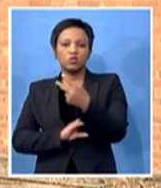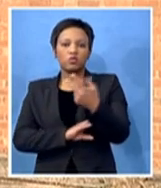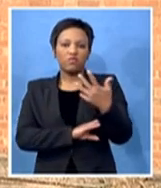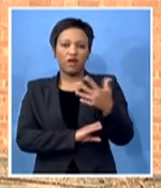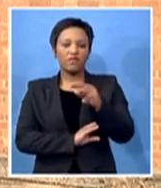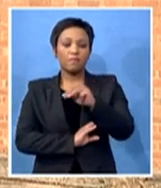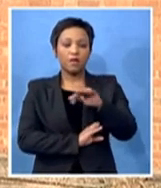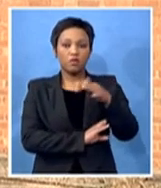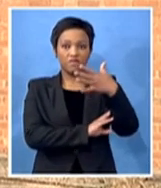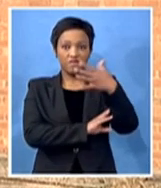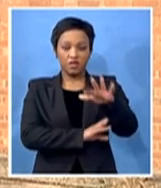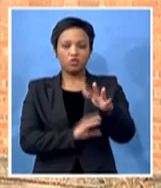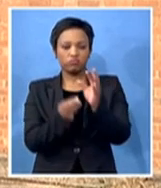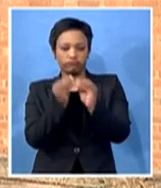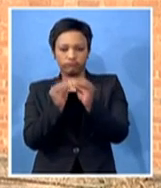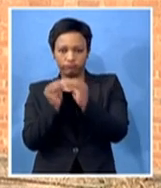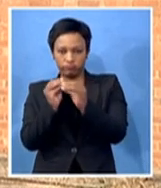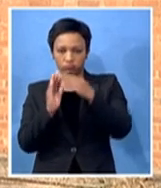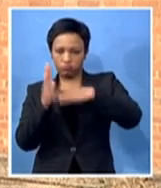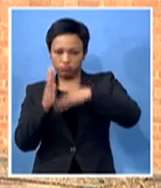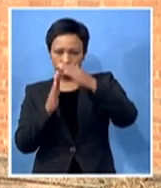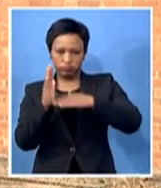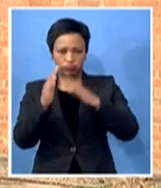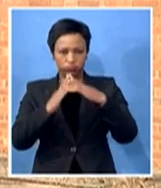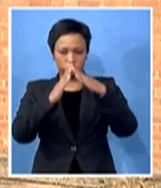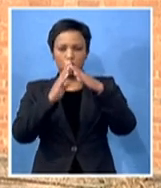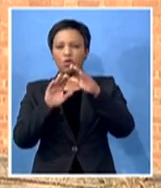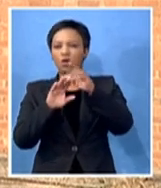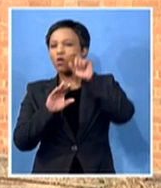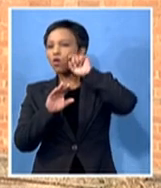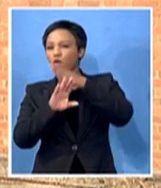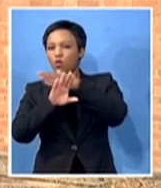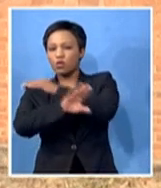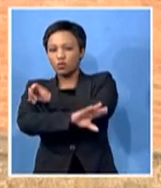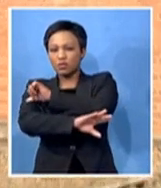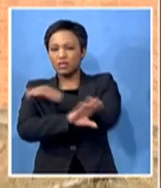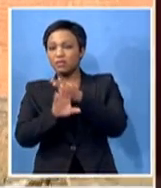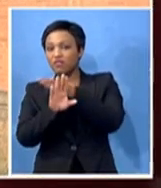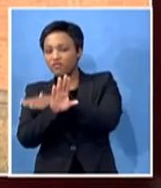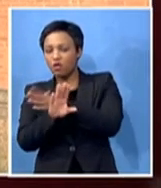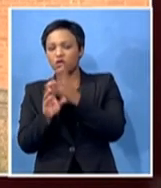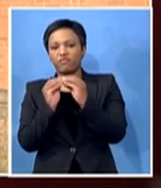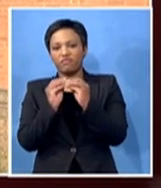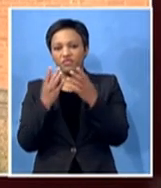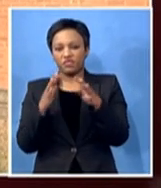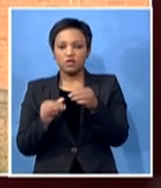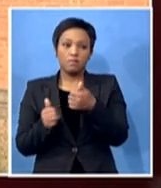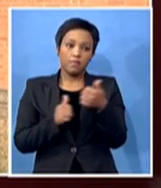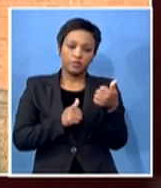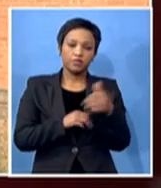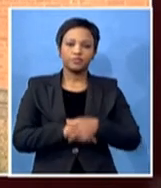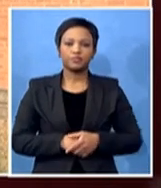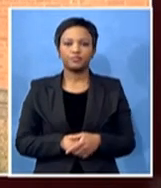very old Clairwood Hospital. Blaine, it's back to you in Johannesburg for now. Simphiwe, with regards to the